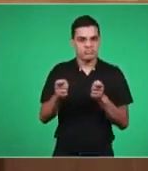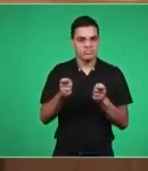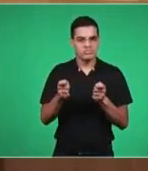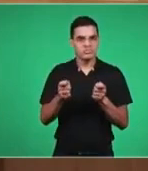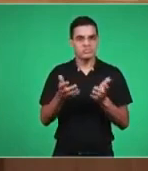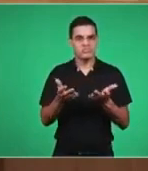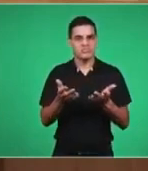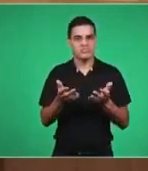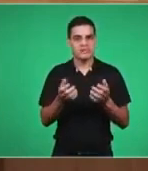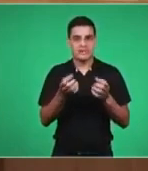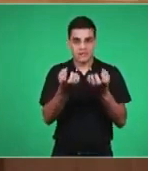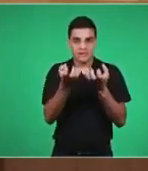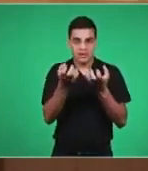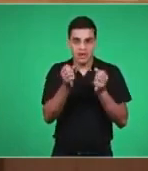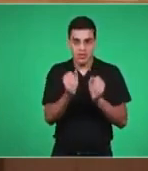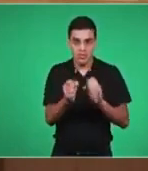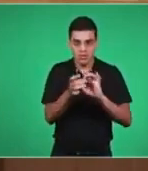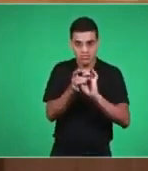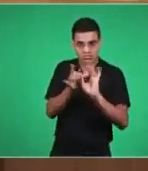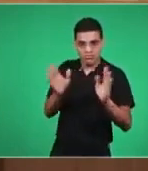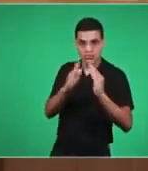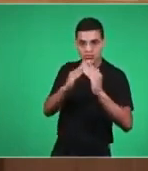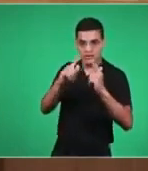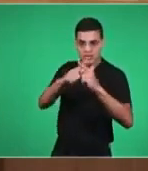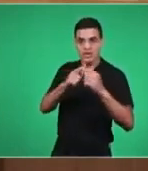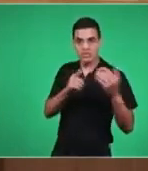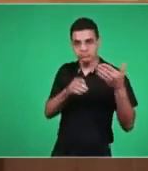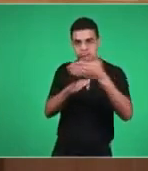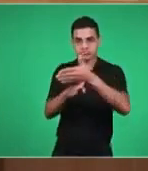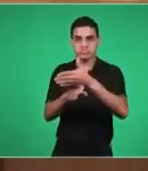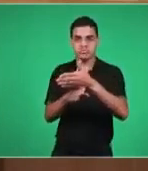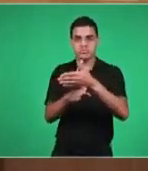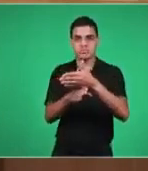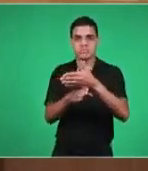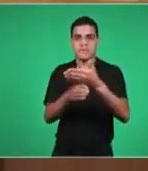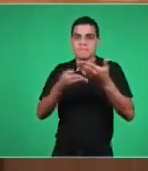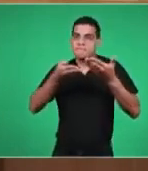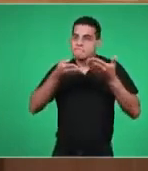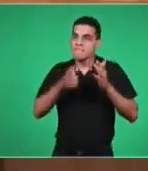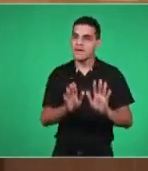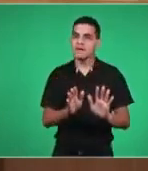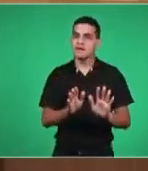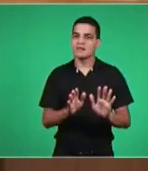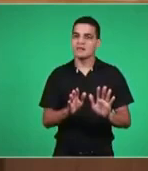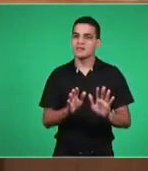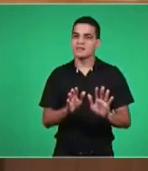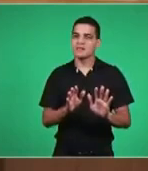If you want to come to church, you can come. The house of the Lord is open.